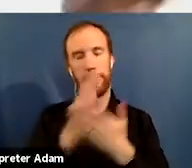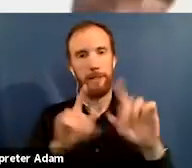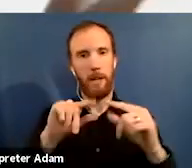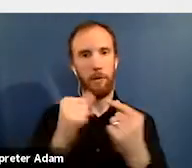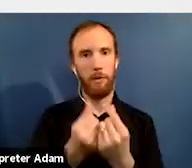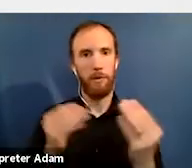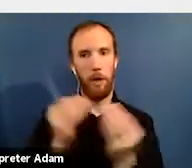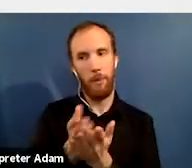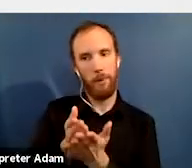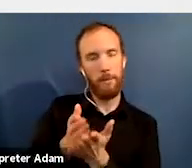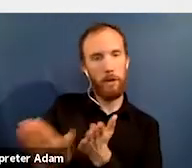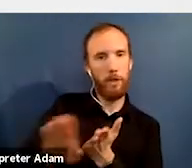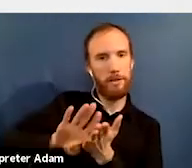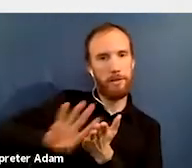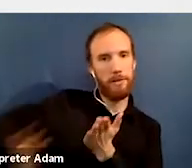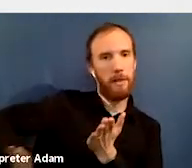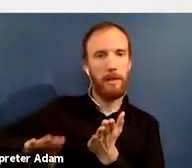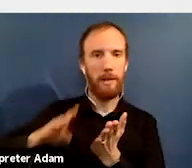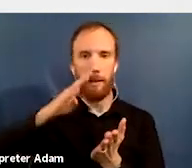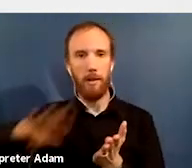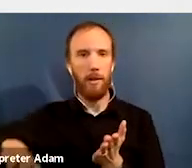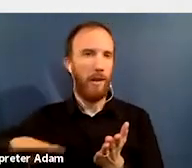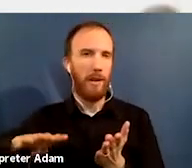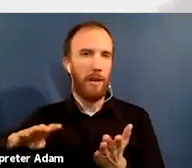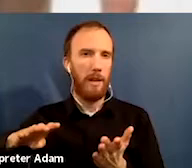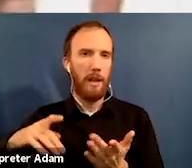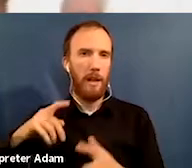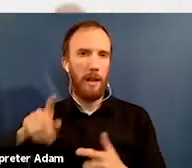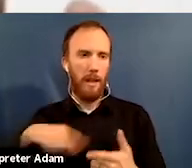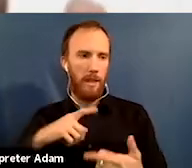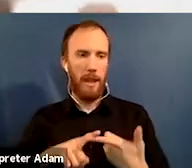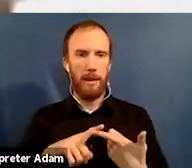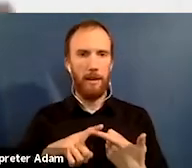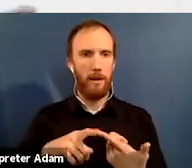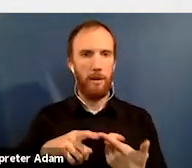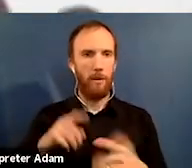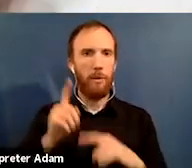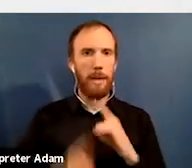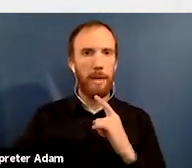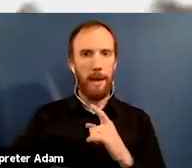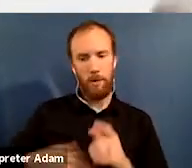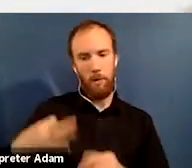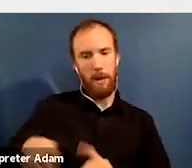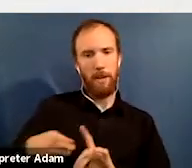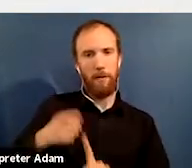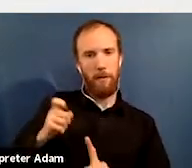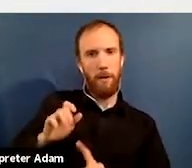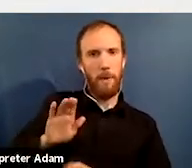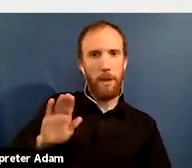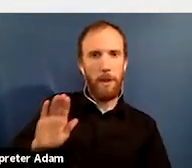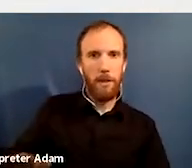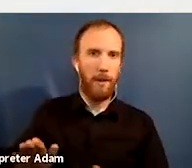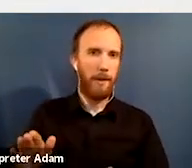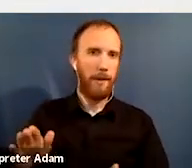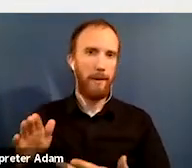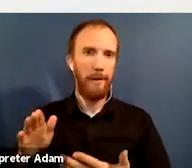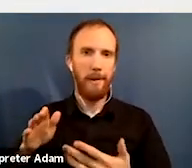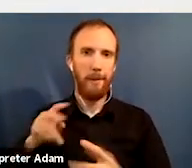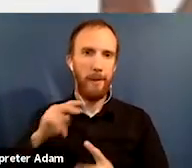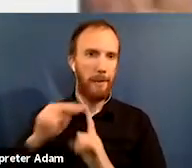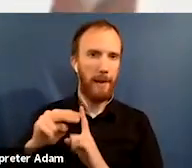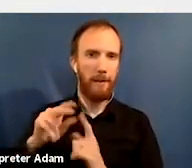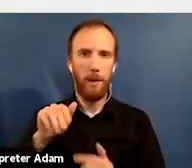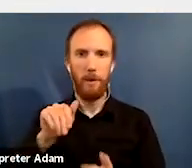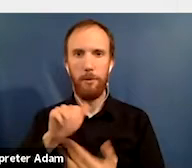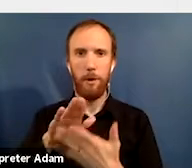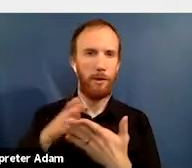sidelined, we will never benefit from their opinions or their own ways of approaching problems, right?